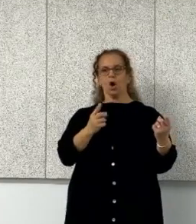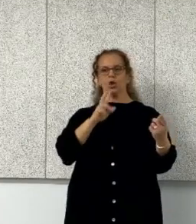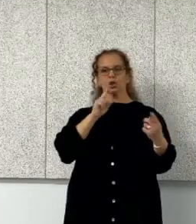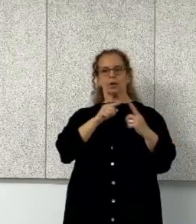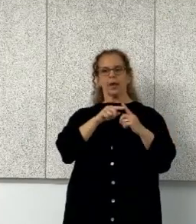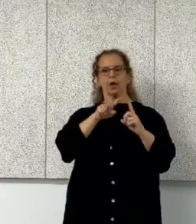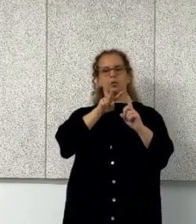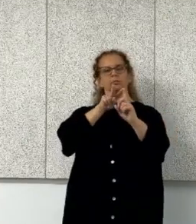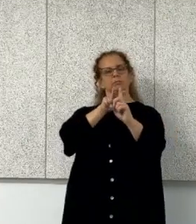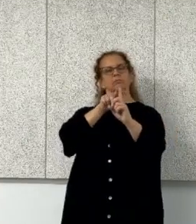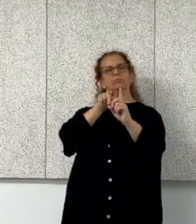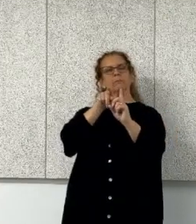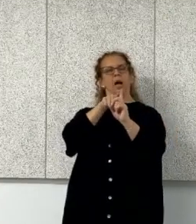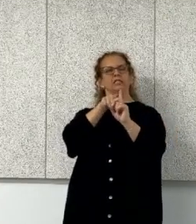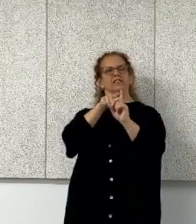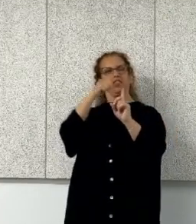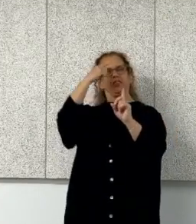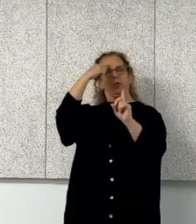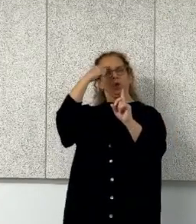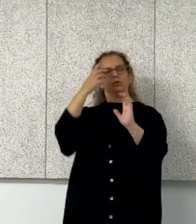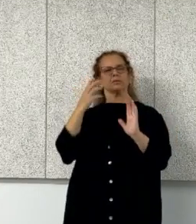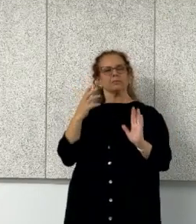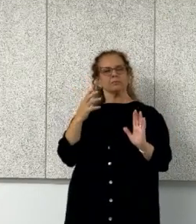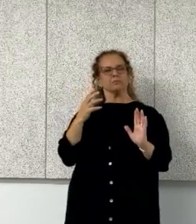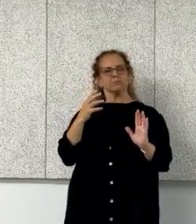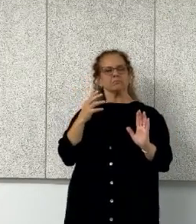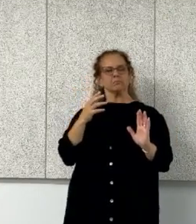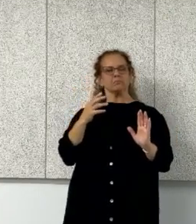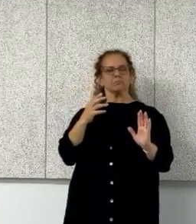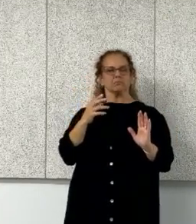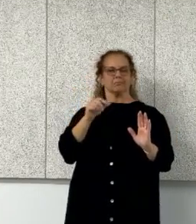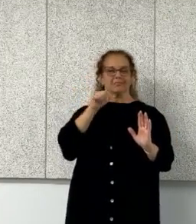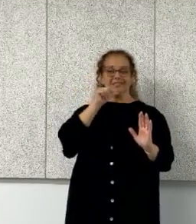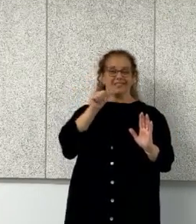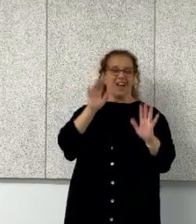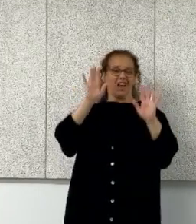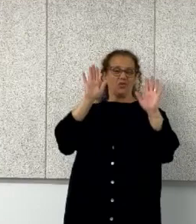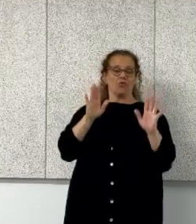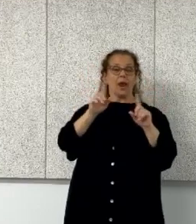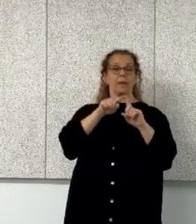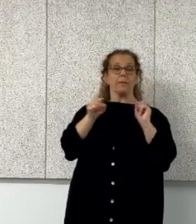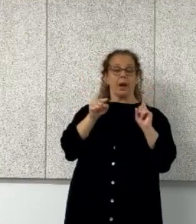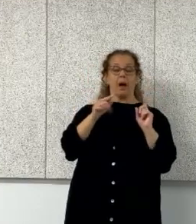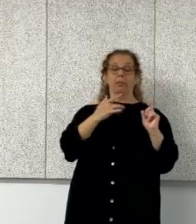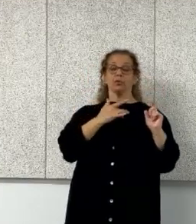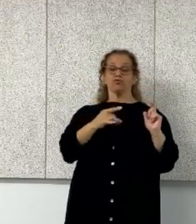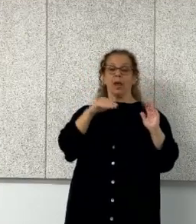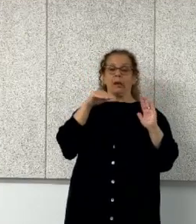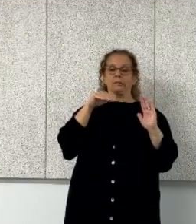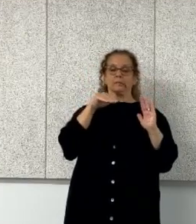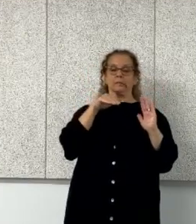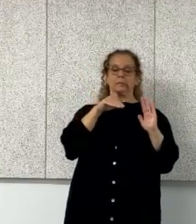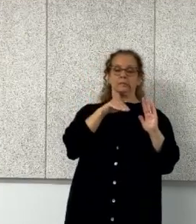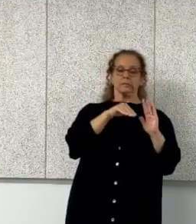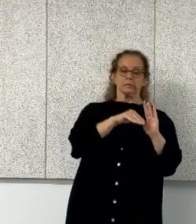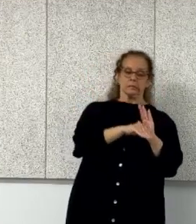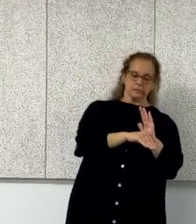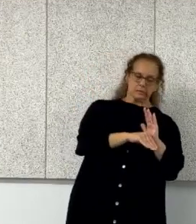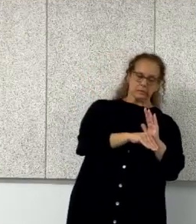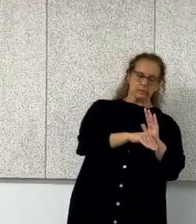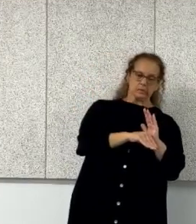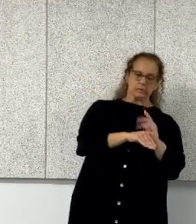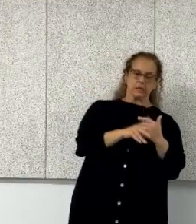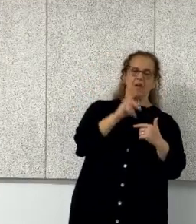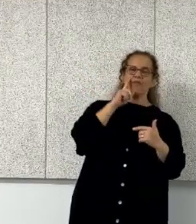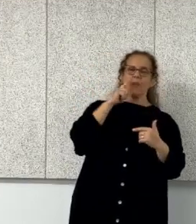I find it really grounding actually to think about, like, it's not great, right? But the downward trend, I find grounding because I think that sort of